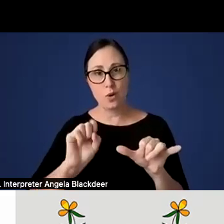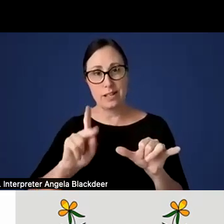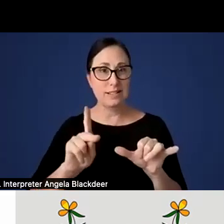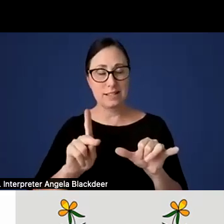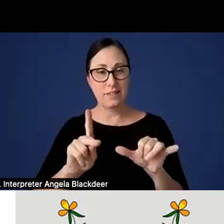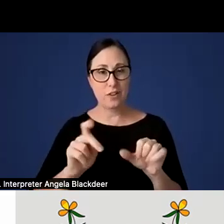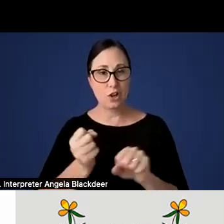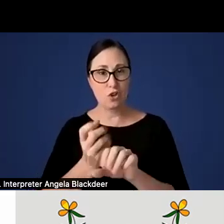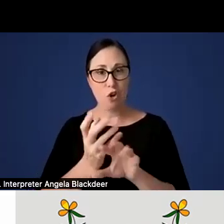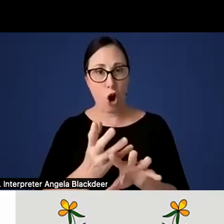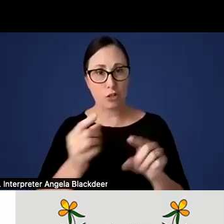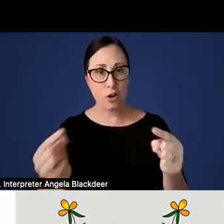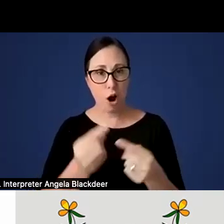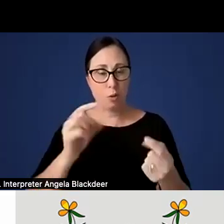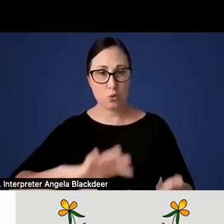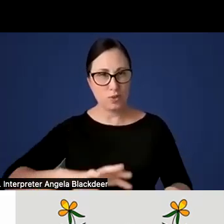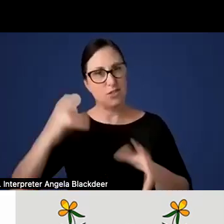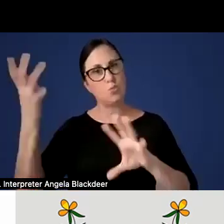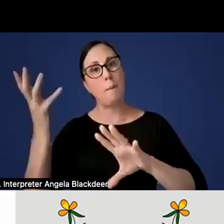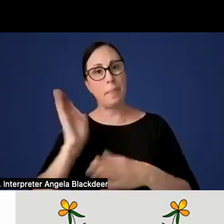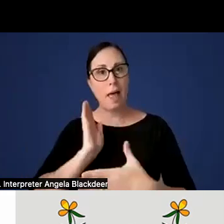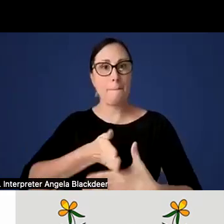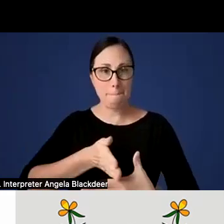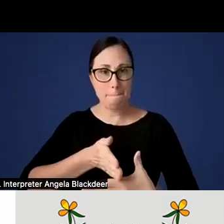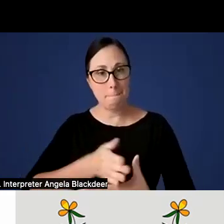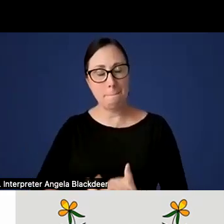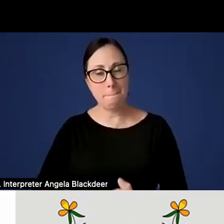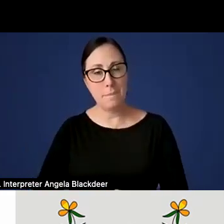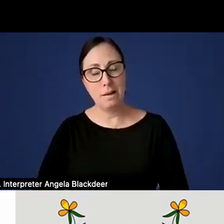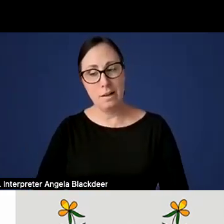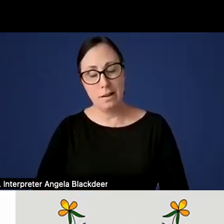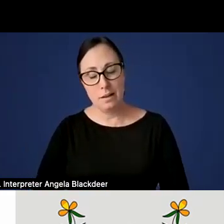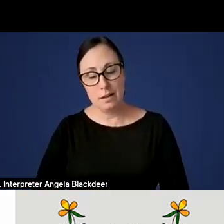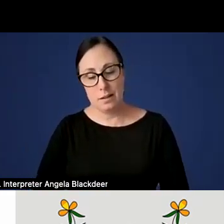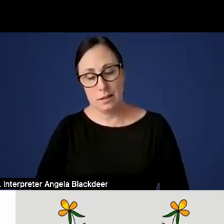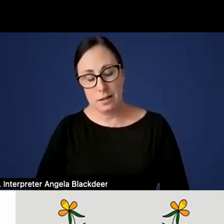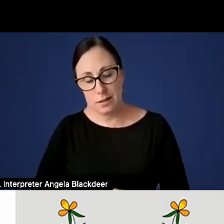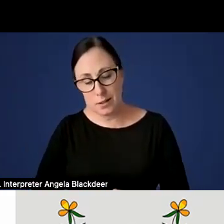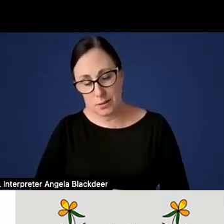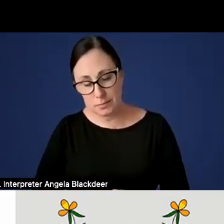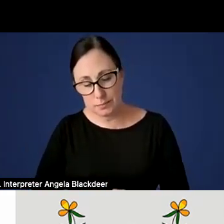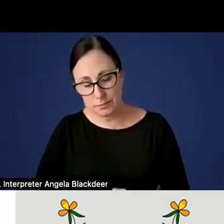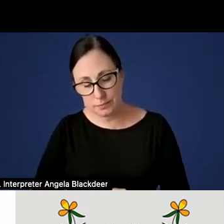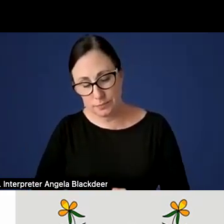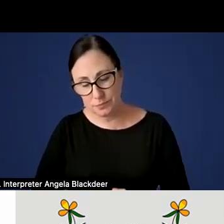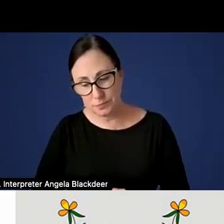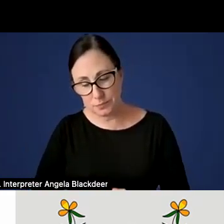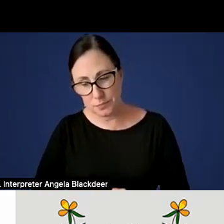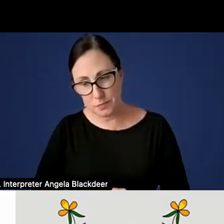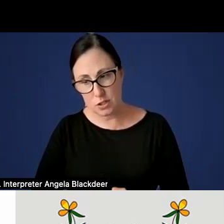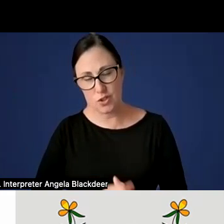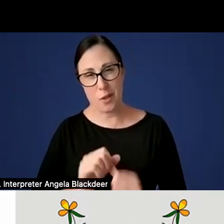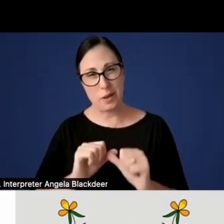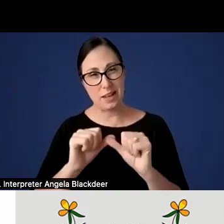to kind of run rampant, I guess, to rule our lives uninterrupted. And I'm thinking about those access